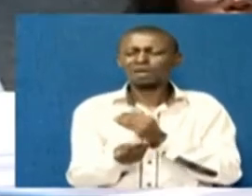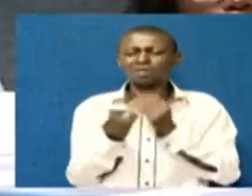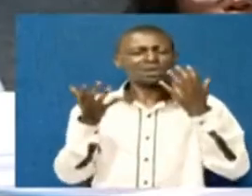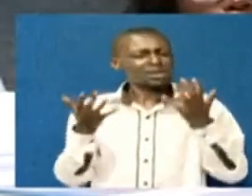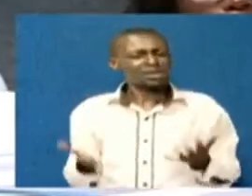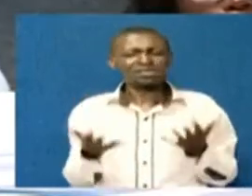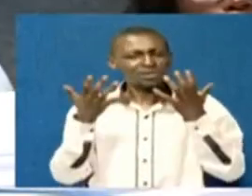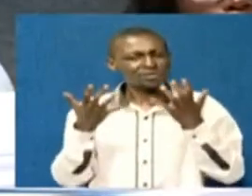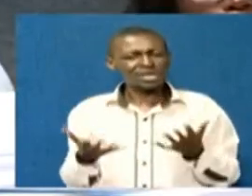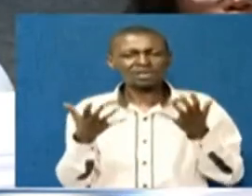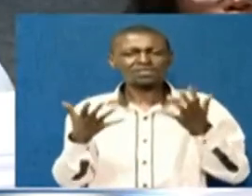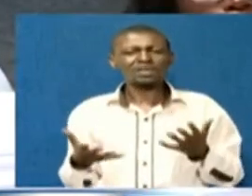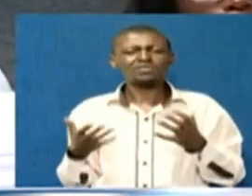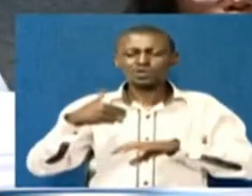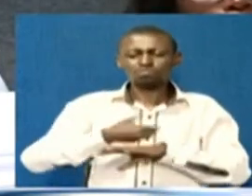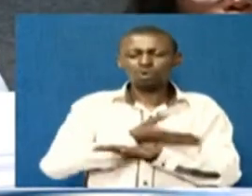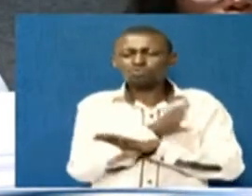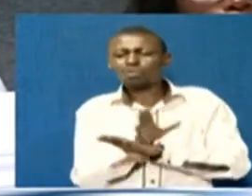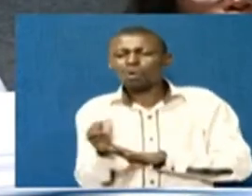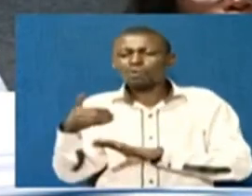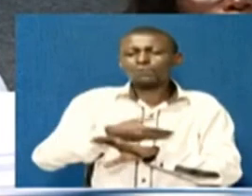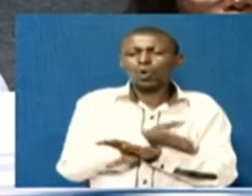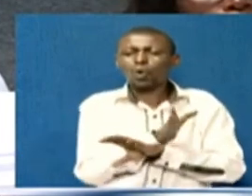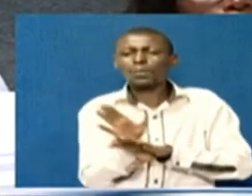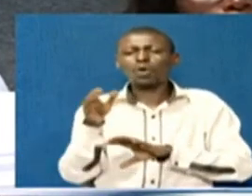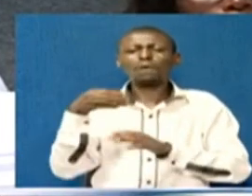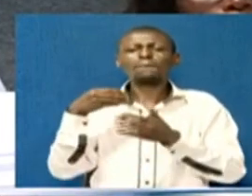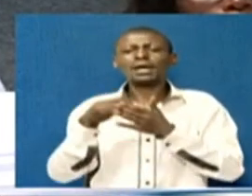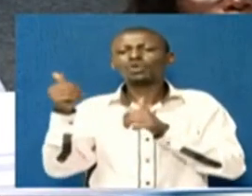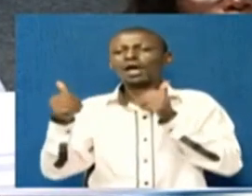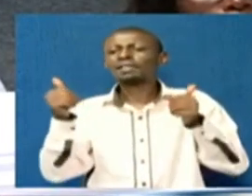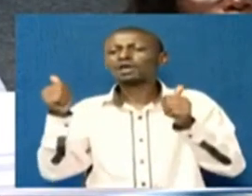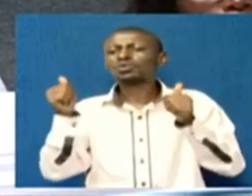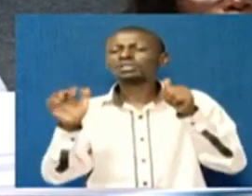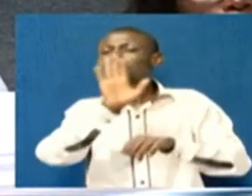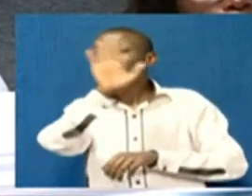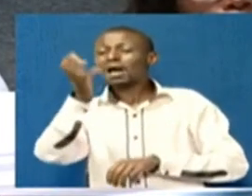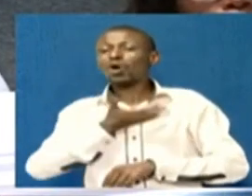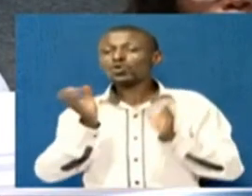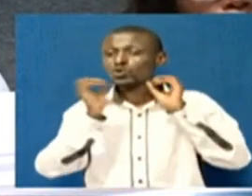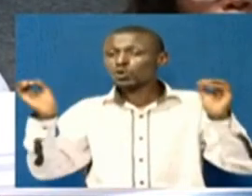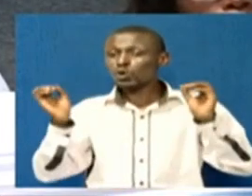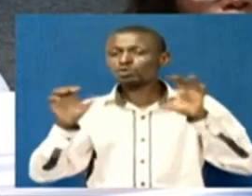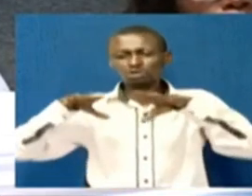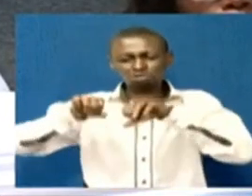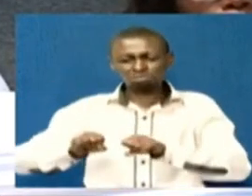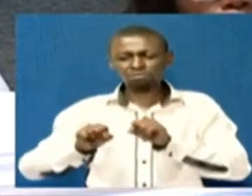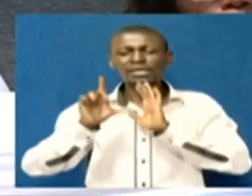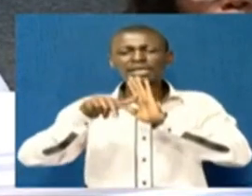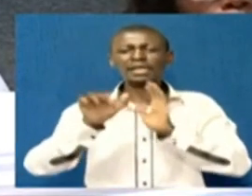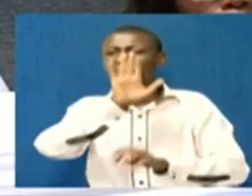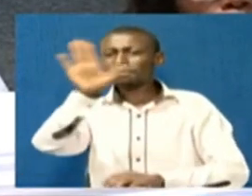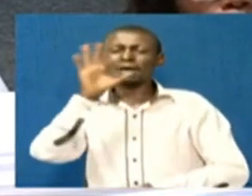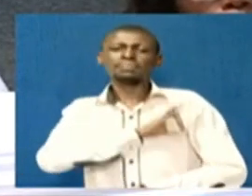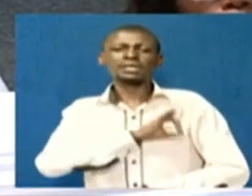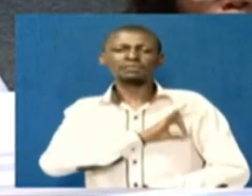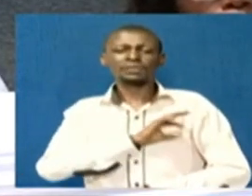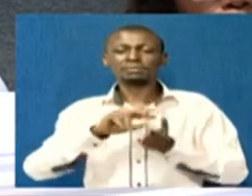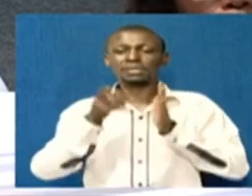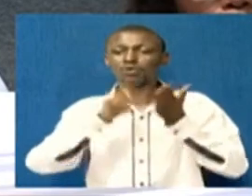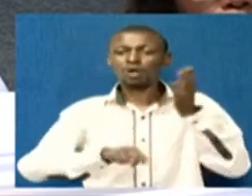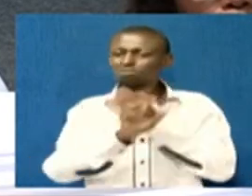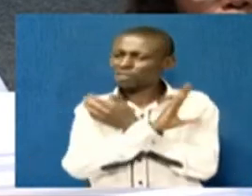embezzling, and taking that which is not yours for your benefit. That is stealing.